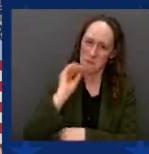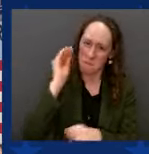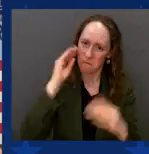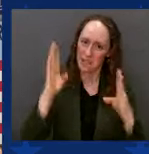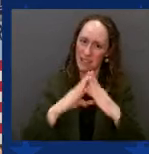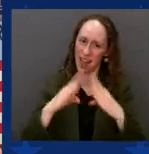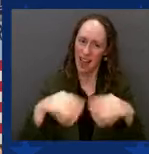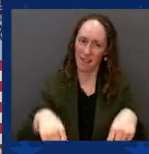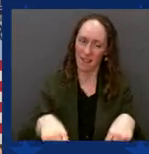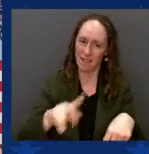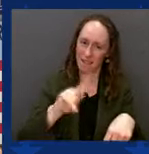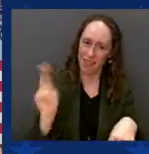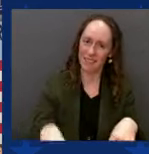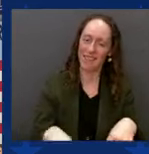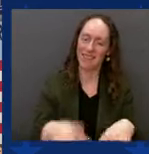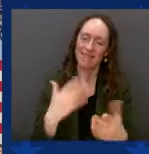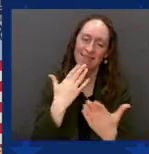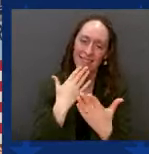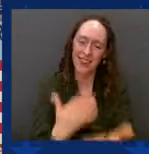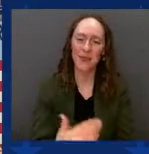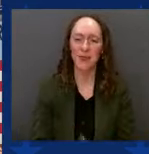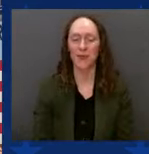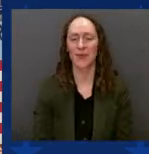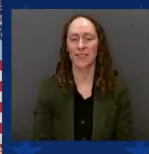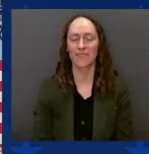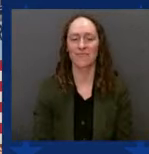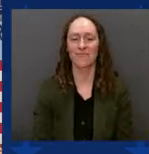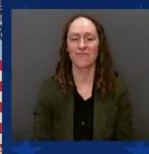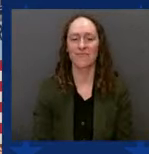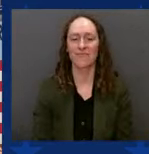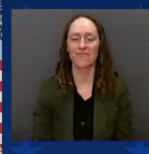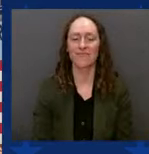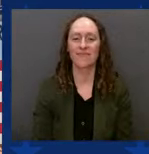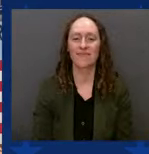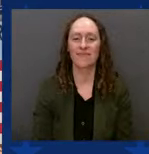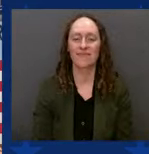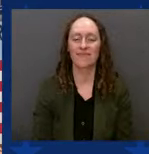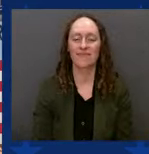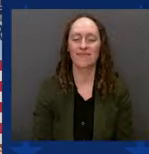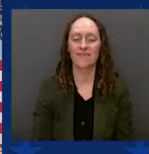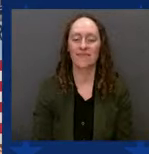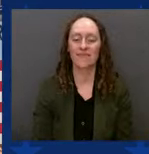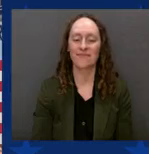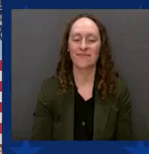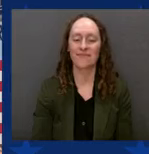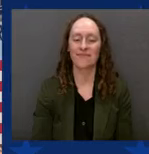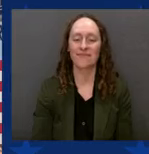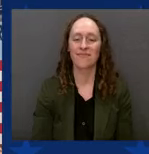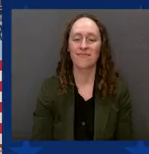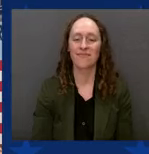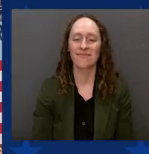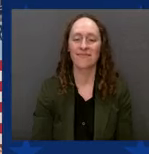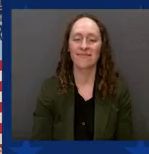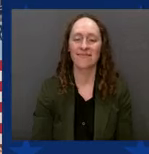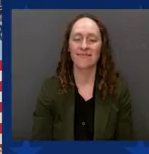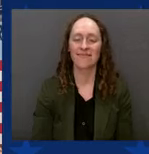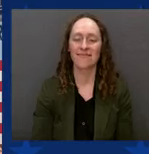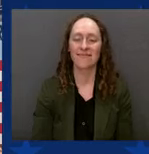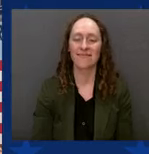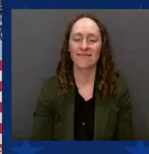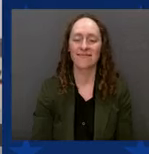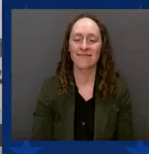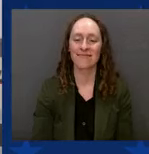By the way, he now leads the Democratic part of the Budget Committee. He's the guy that is going to determine whether or not my budget